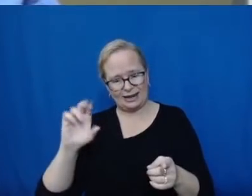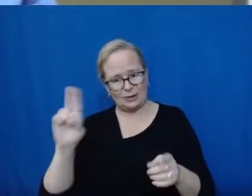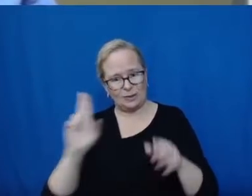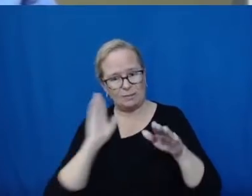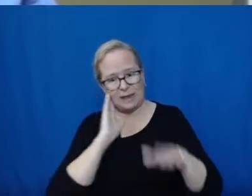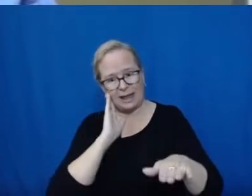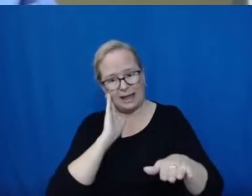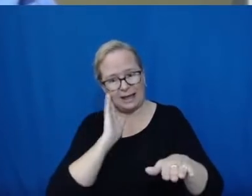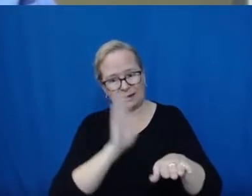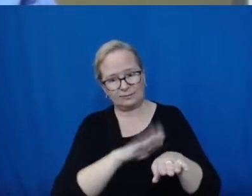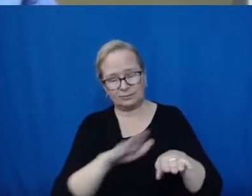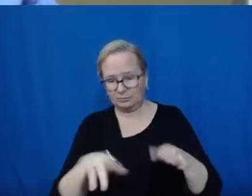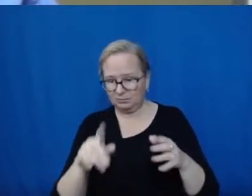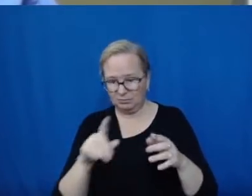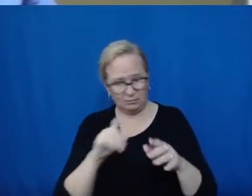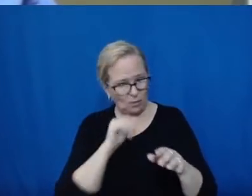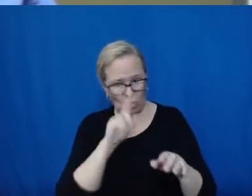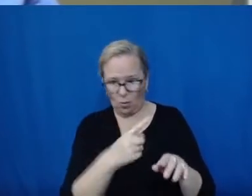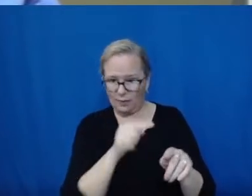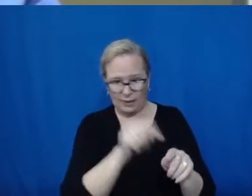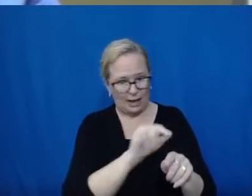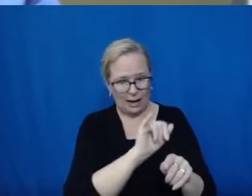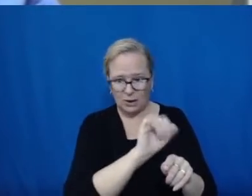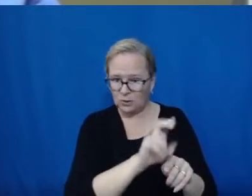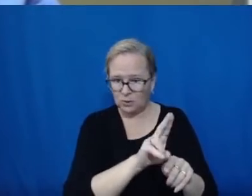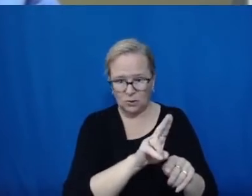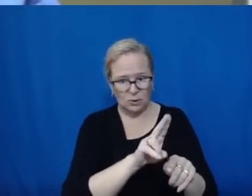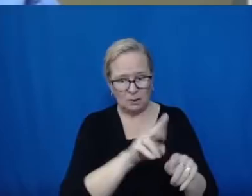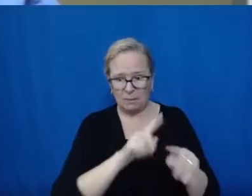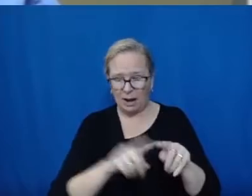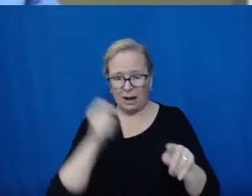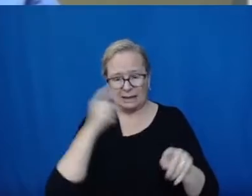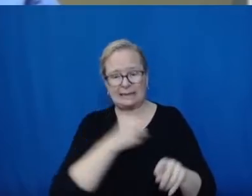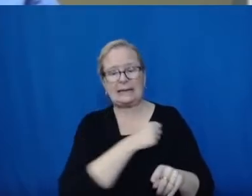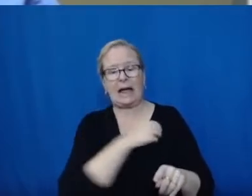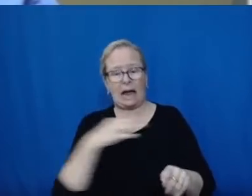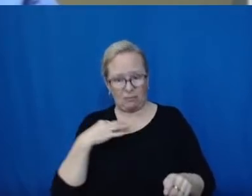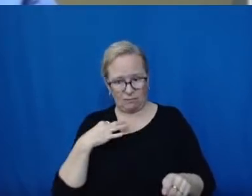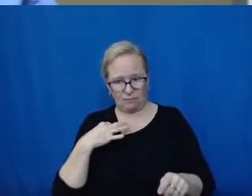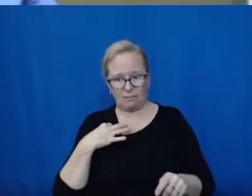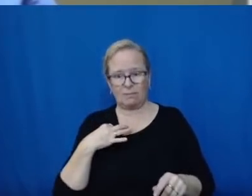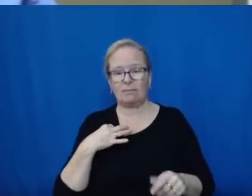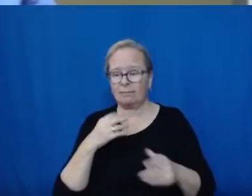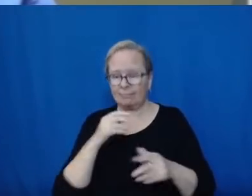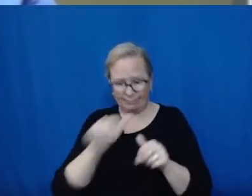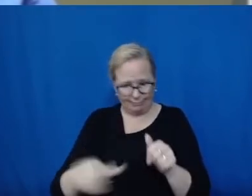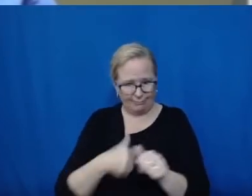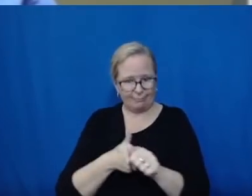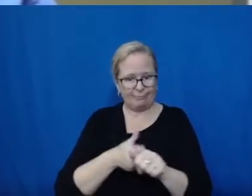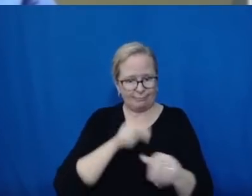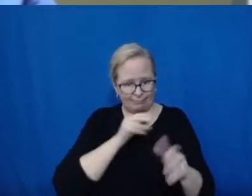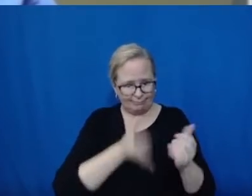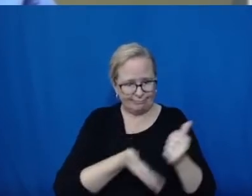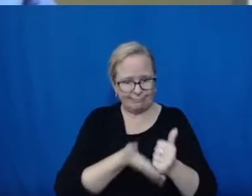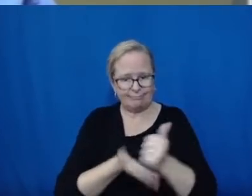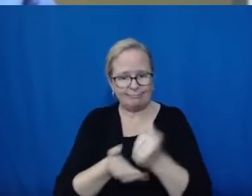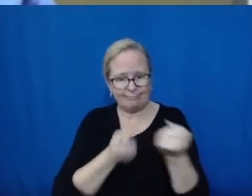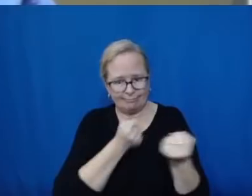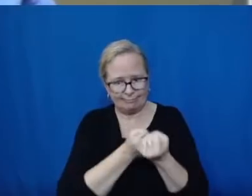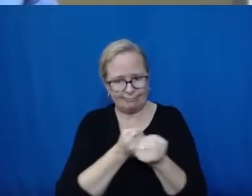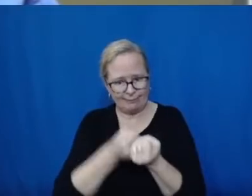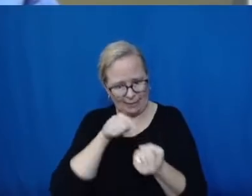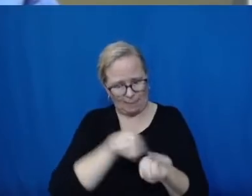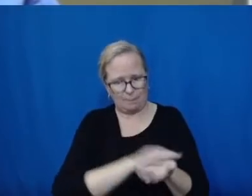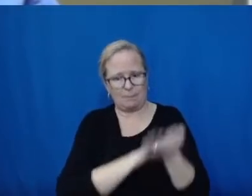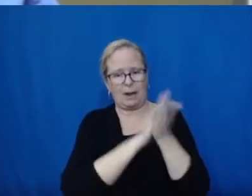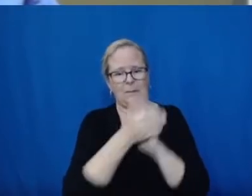fill hallways and double patient rooms, but it's the staff behind those beds that make it an ICU.